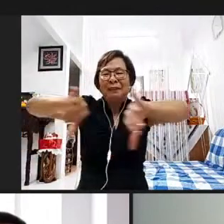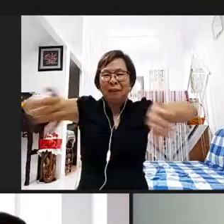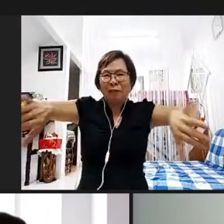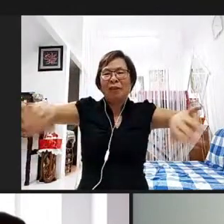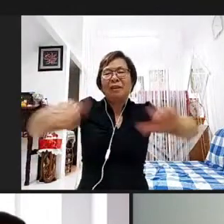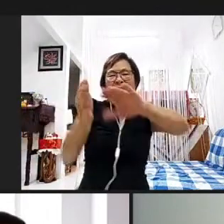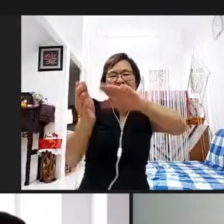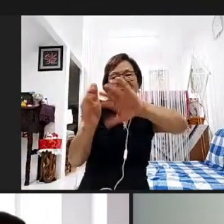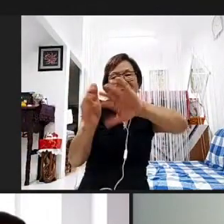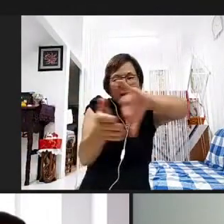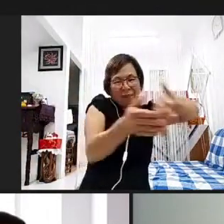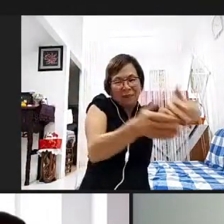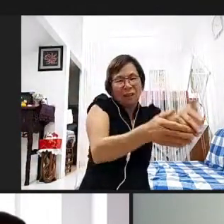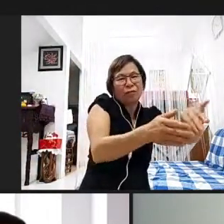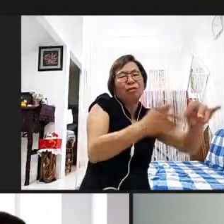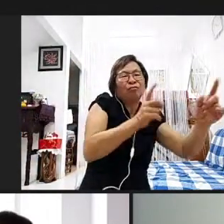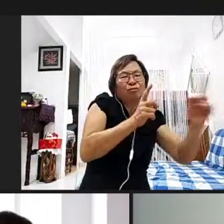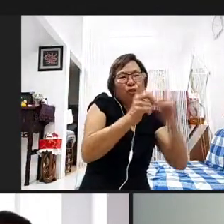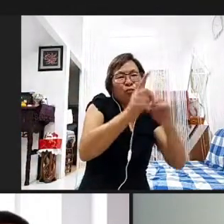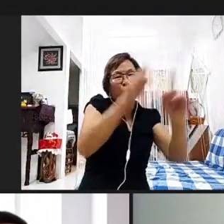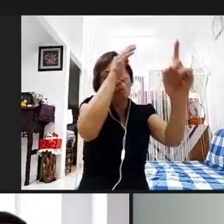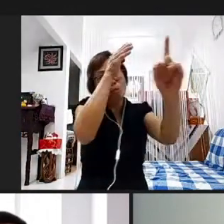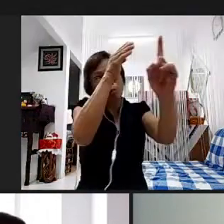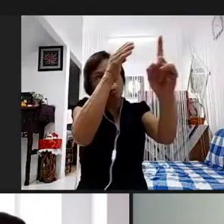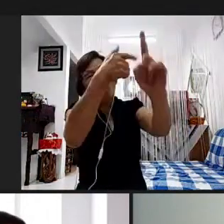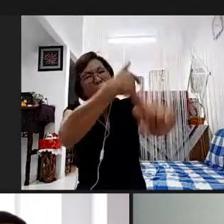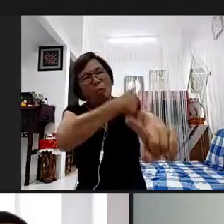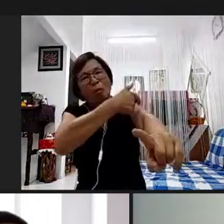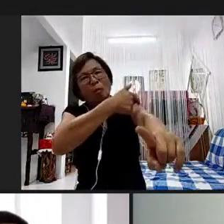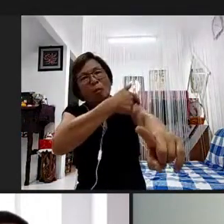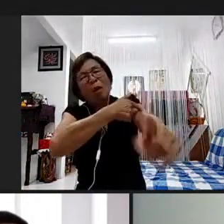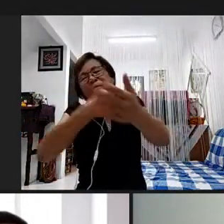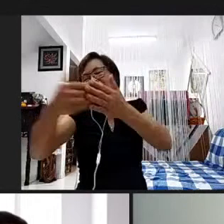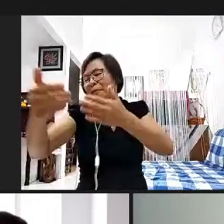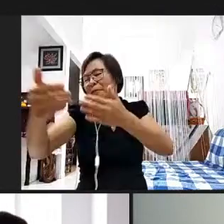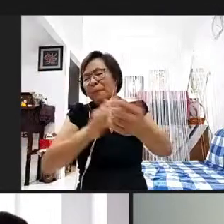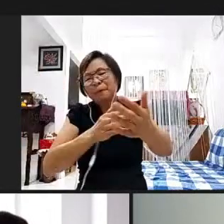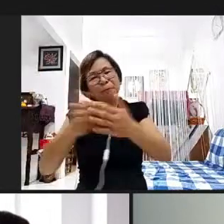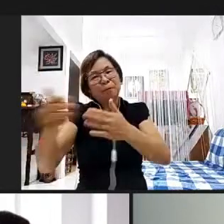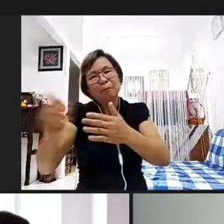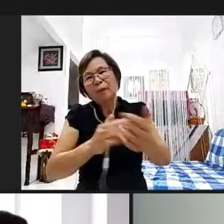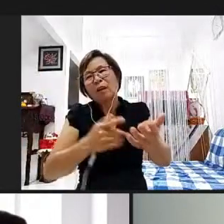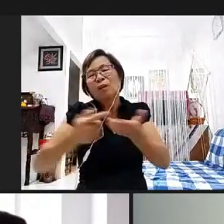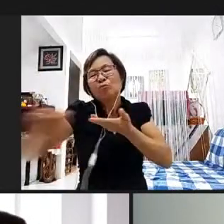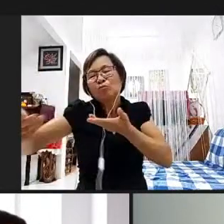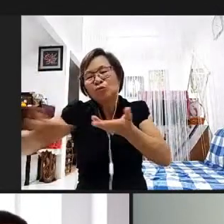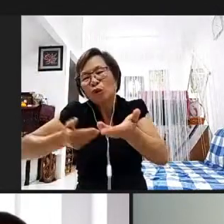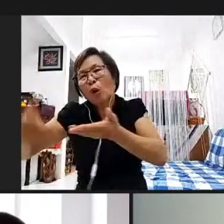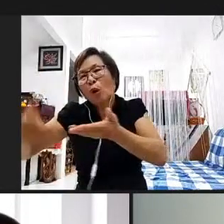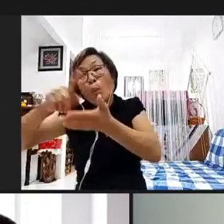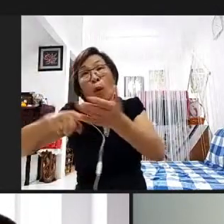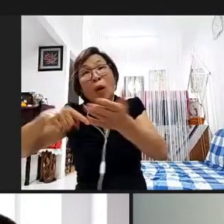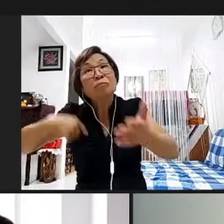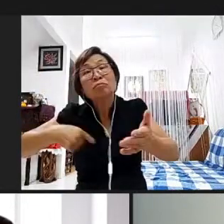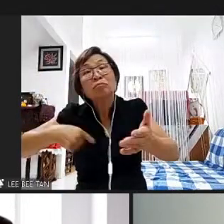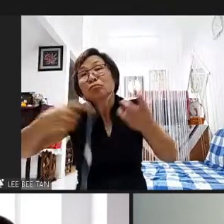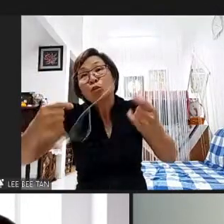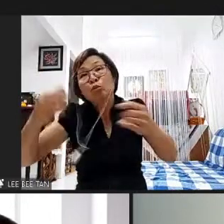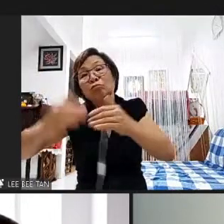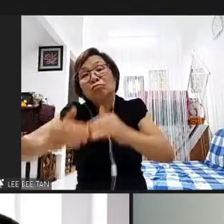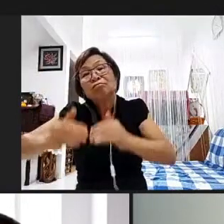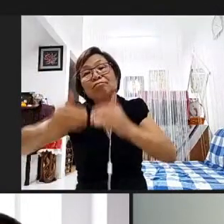actually addressing more on the vaccination topic. But nevertheless, yeah, talking about what can we do next.